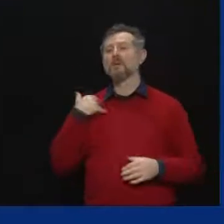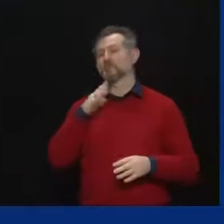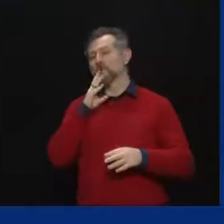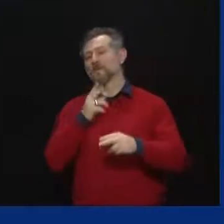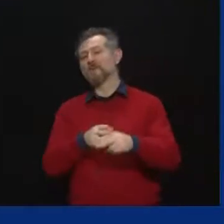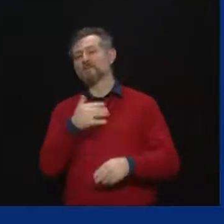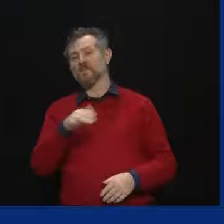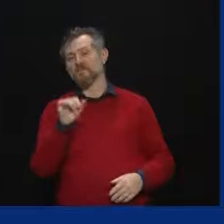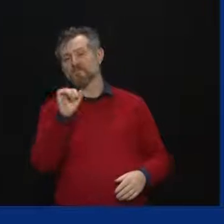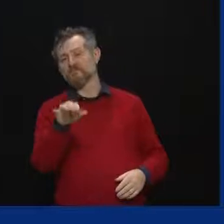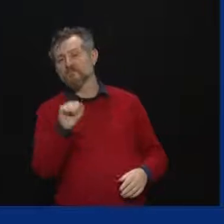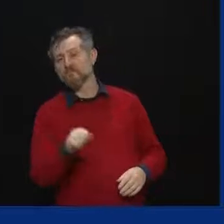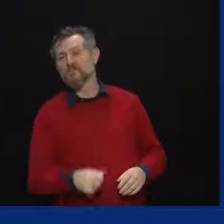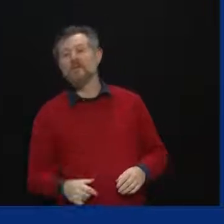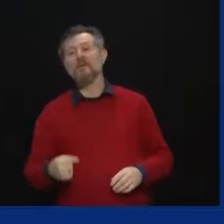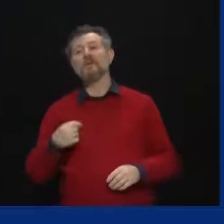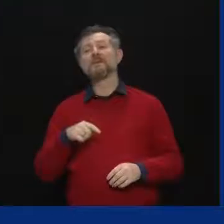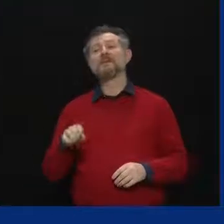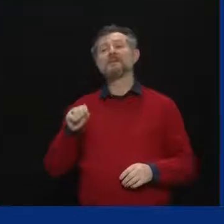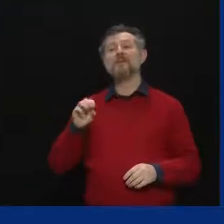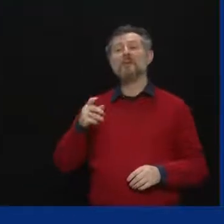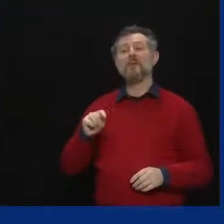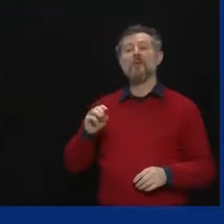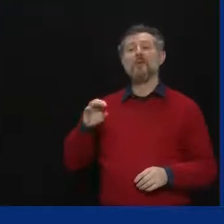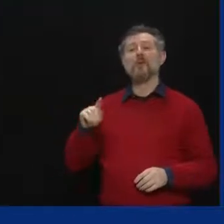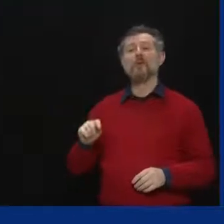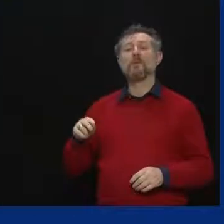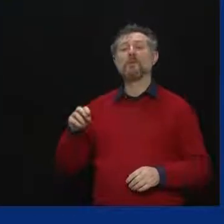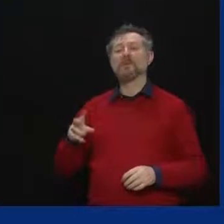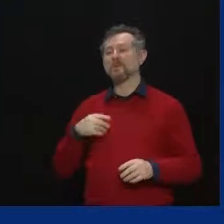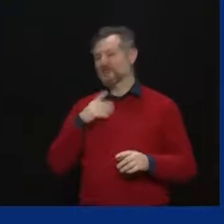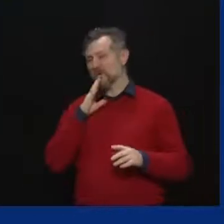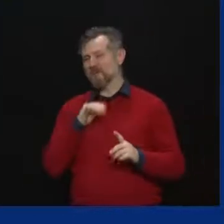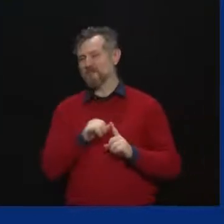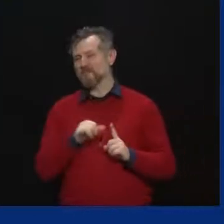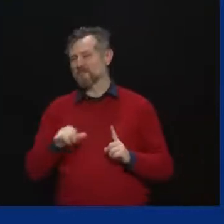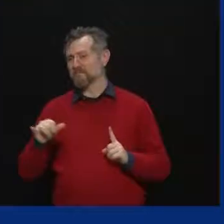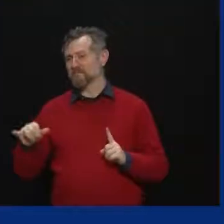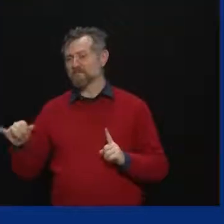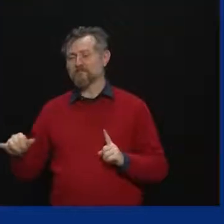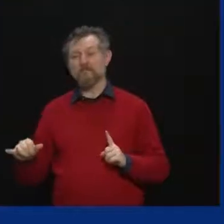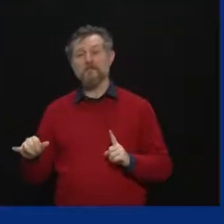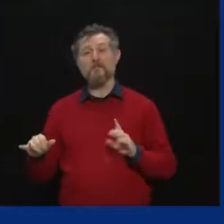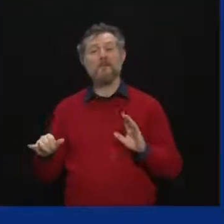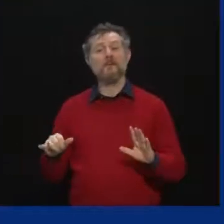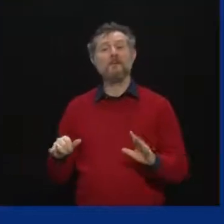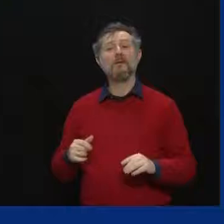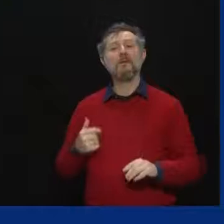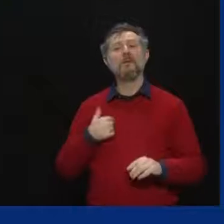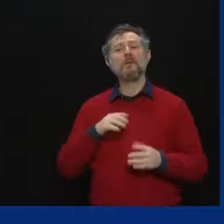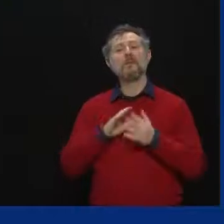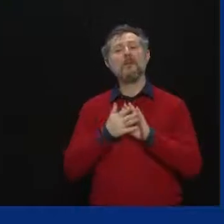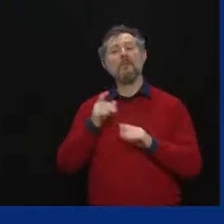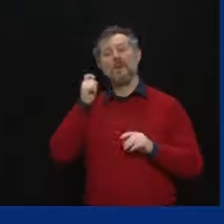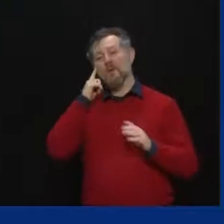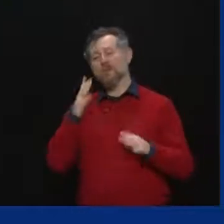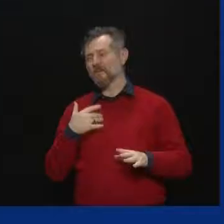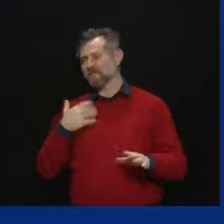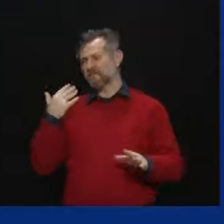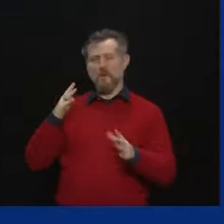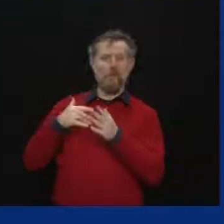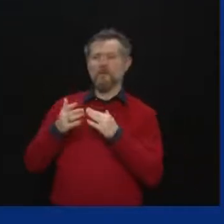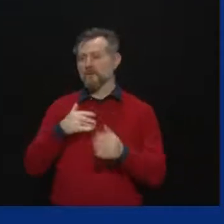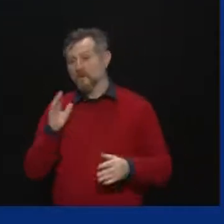September, October, November. Haven't been on the job that long, so I know it started in September. Talking about hospital